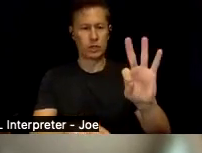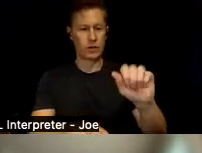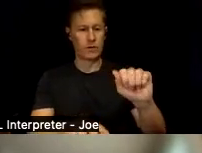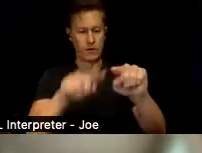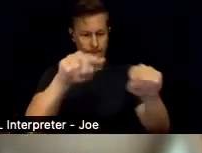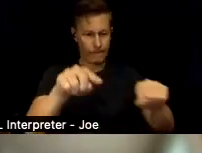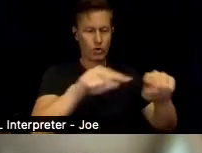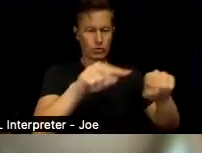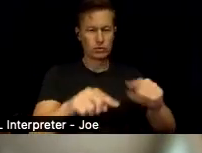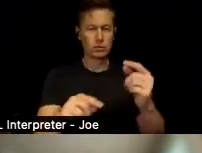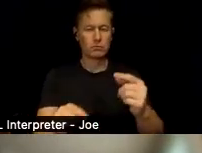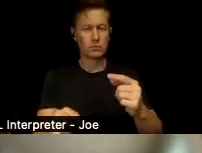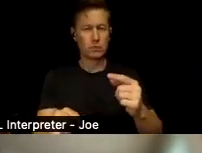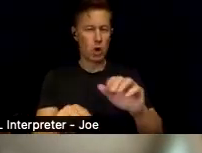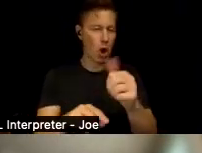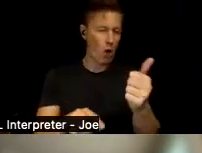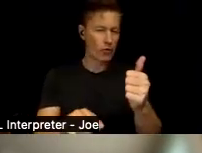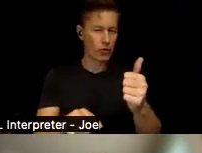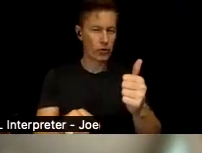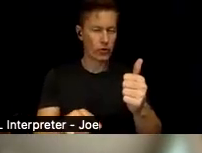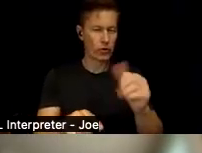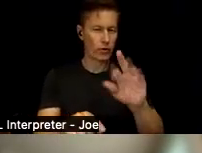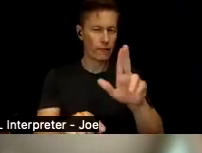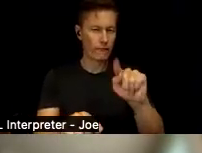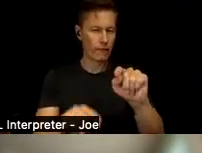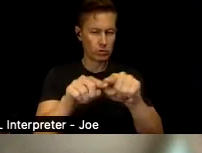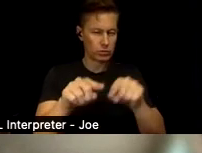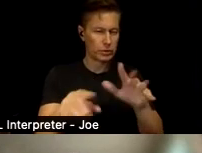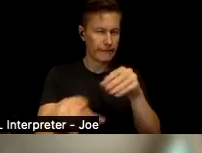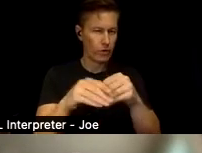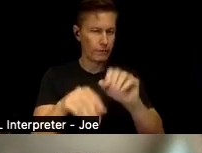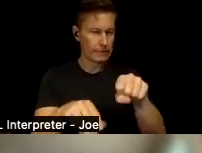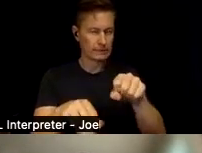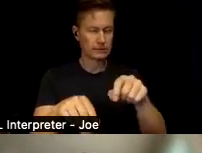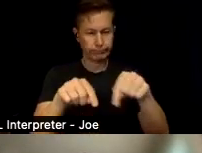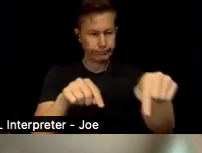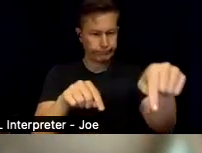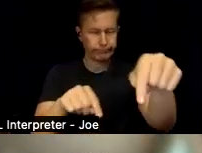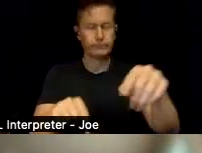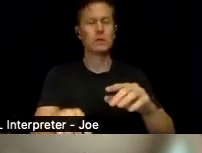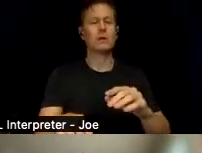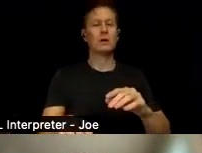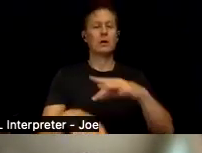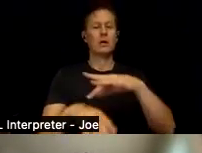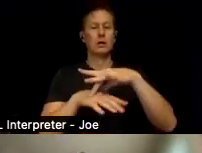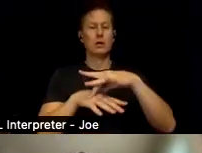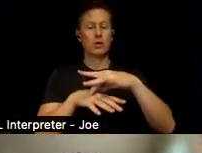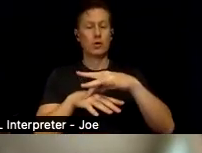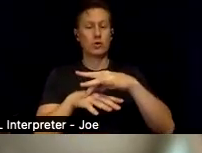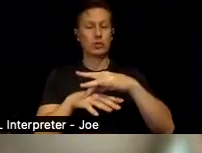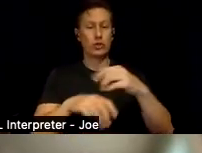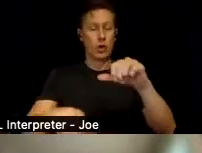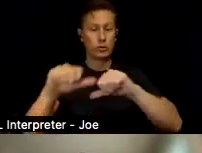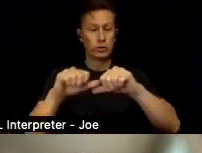some other faults that were somewhat involved. So geologists had named these faults differently, but the earthquake